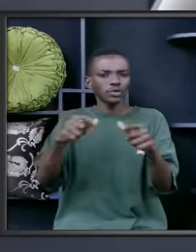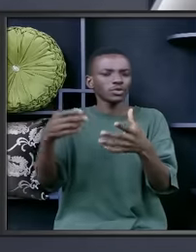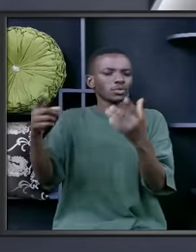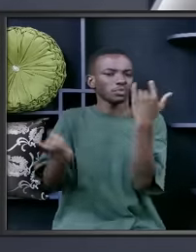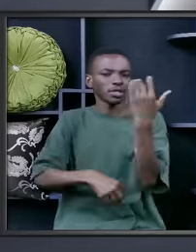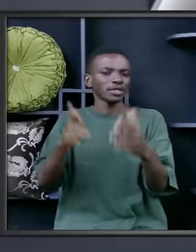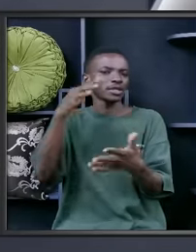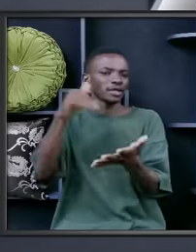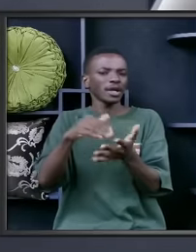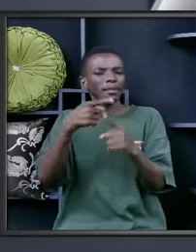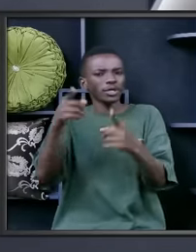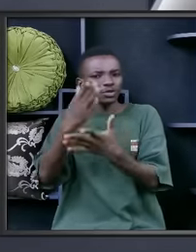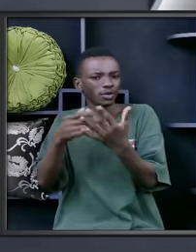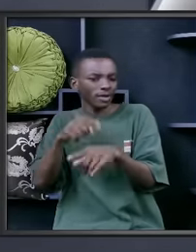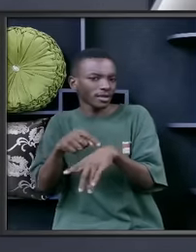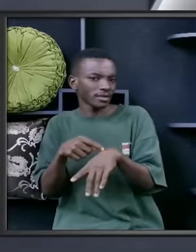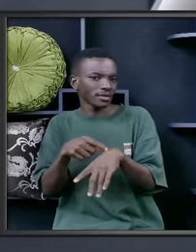again. But sometimes,